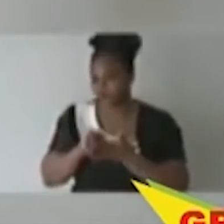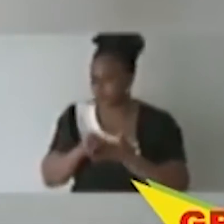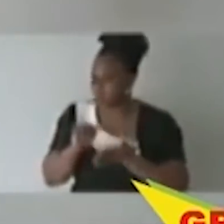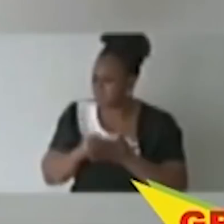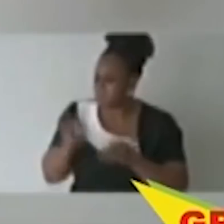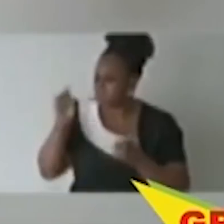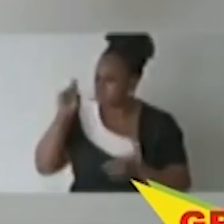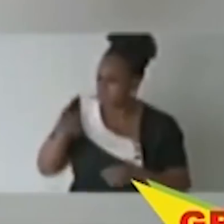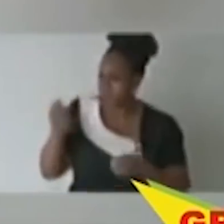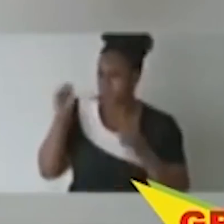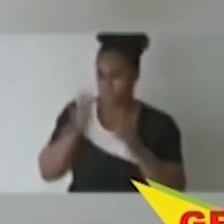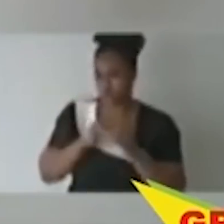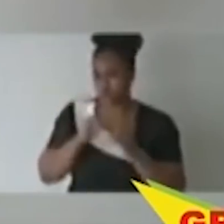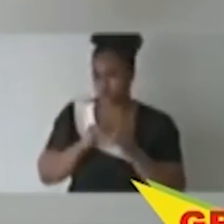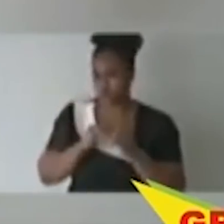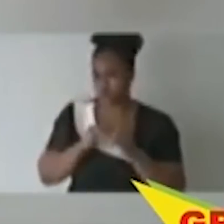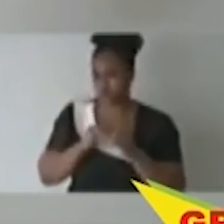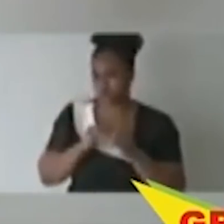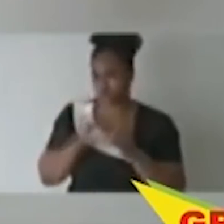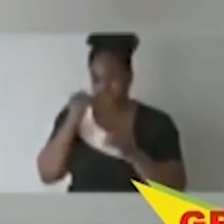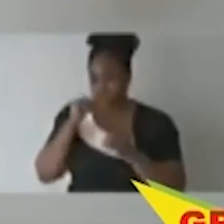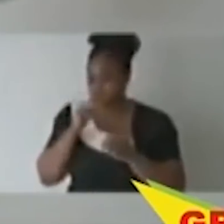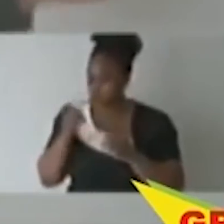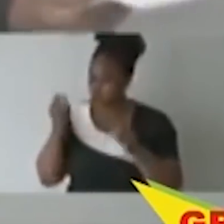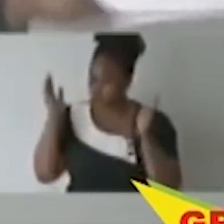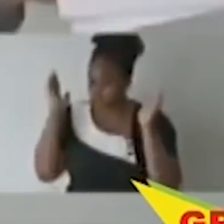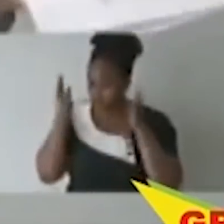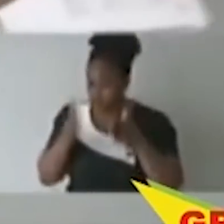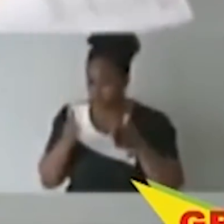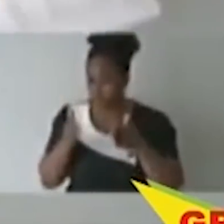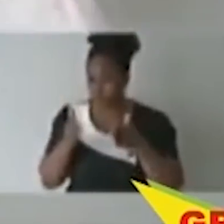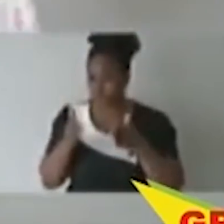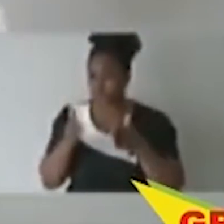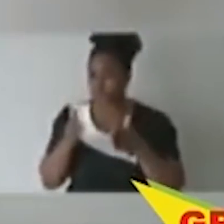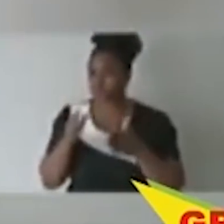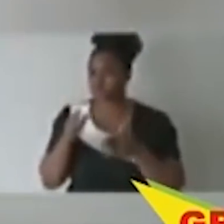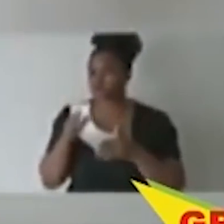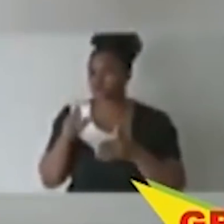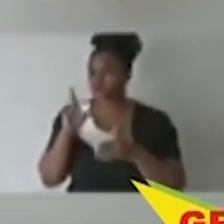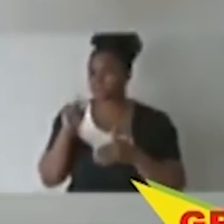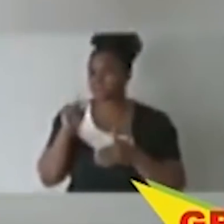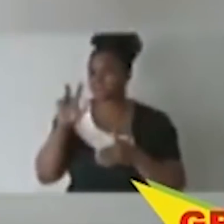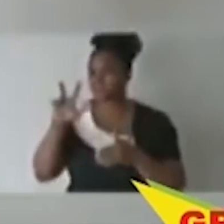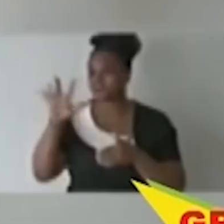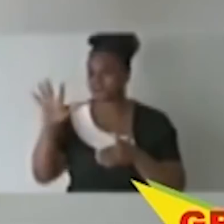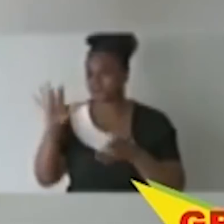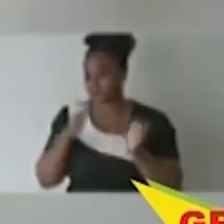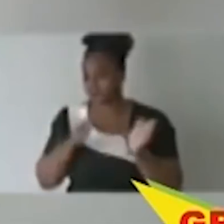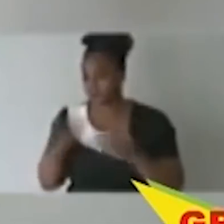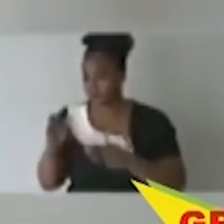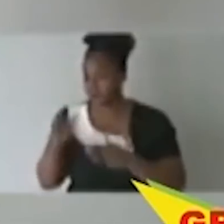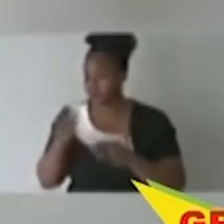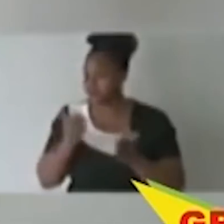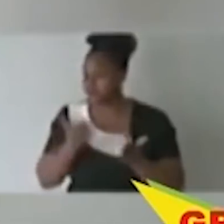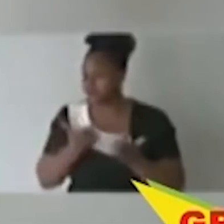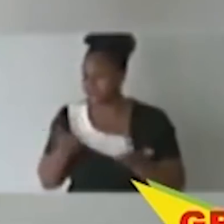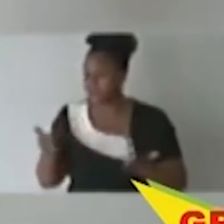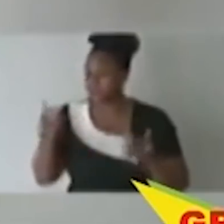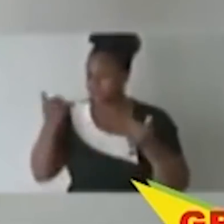agenda, then we need to pull it out. Because why is that 2035 plan? Certain things you could do now. Don't leave it for